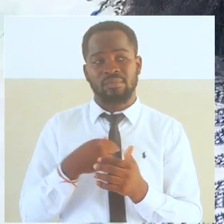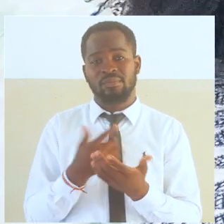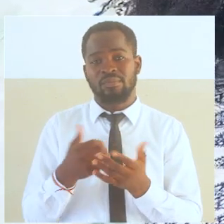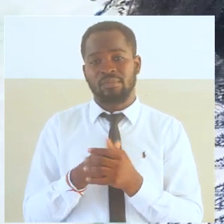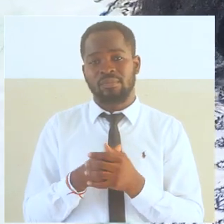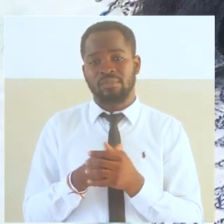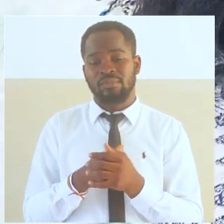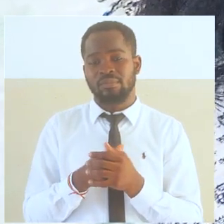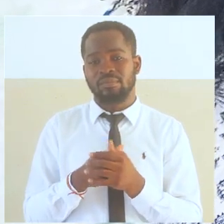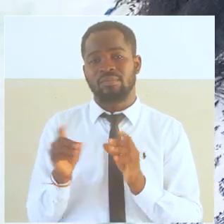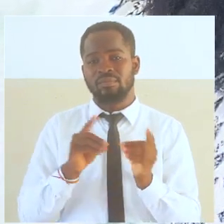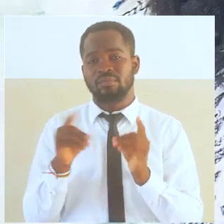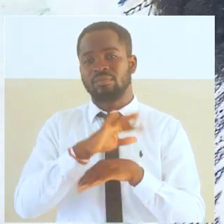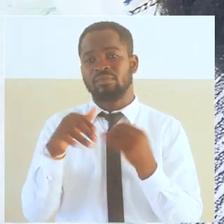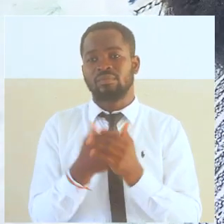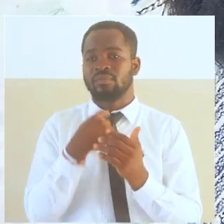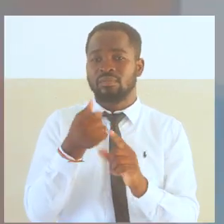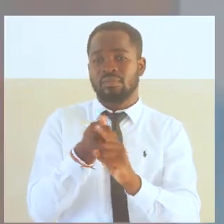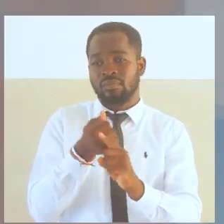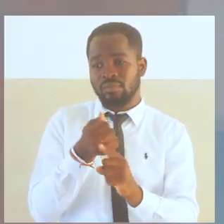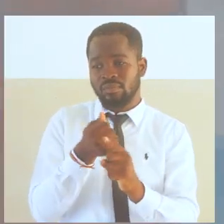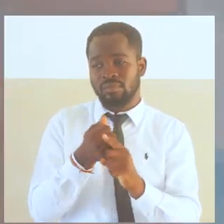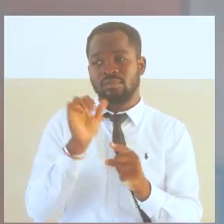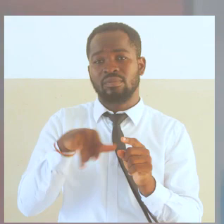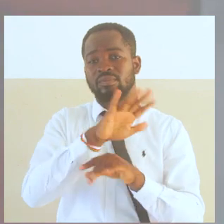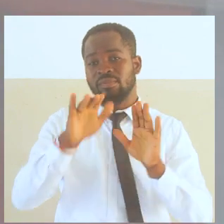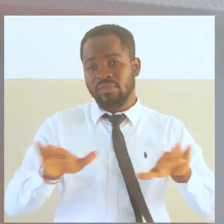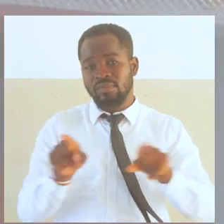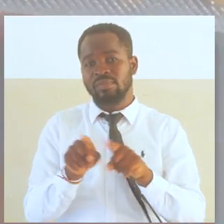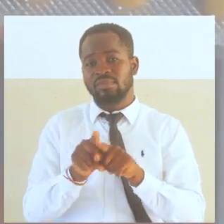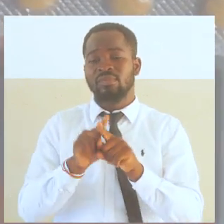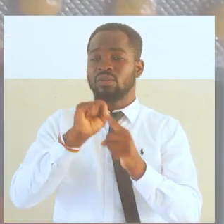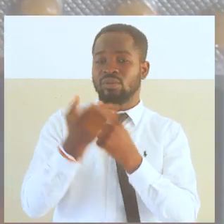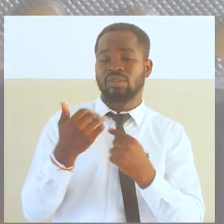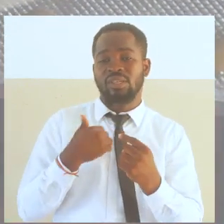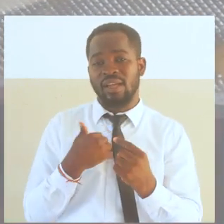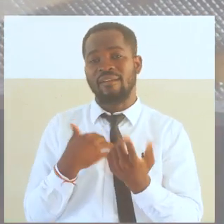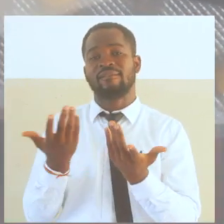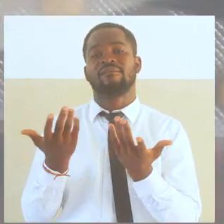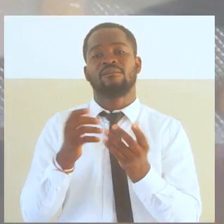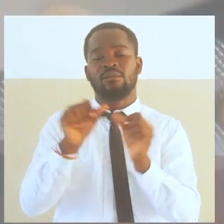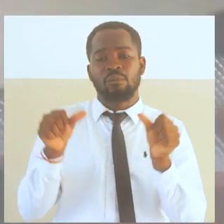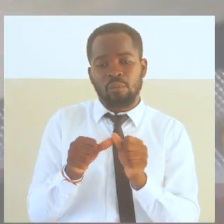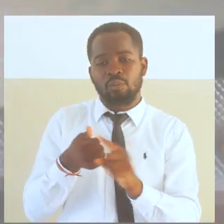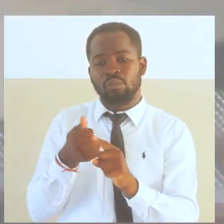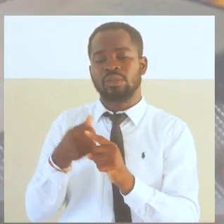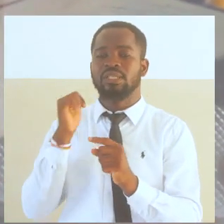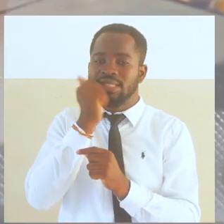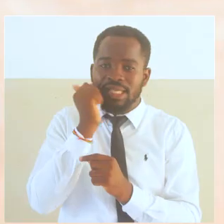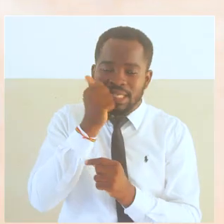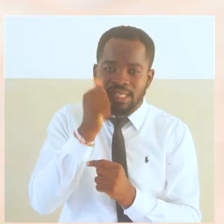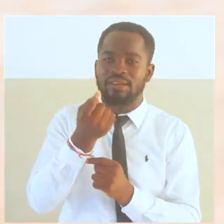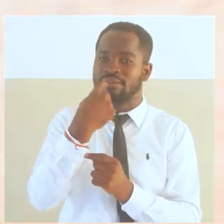to yourself, your unborn children, and society as a whole to commit yourself to a daily intake of folic